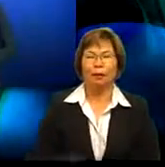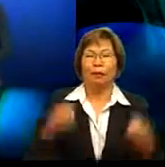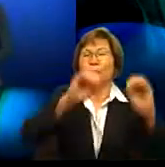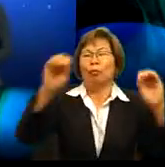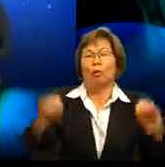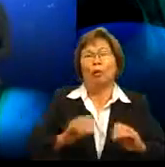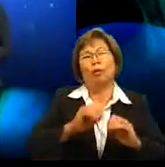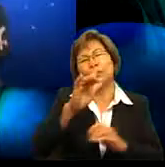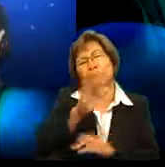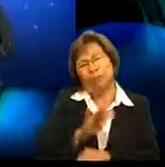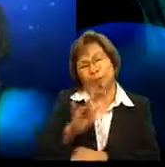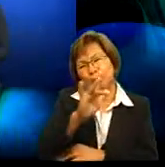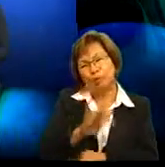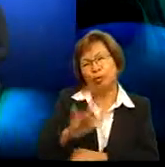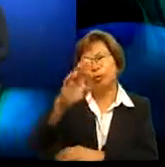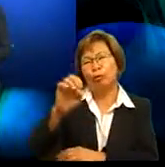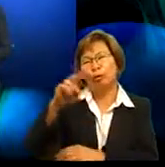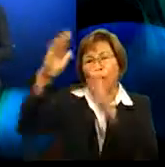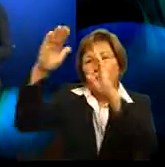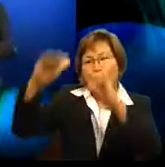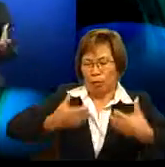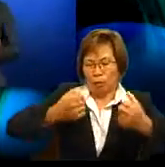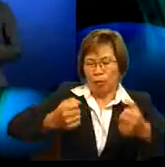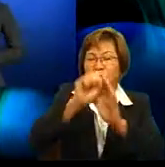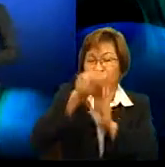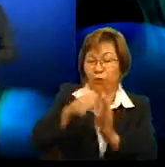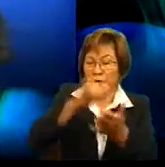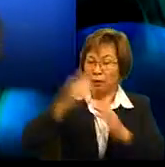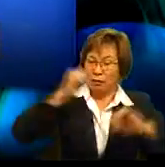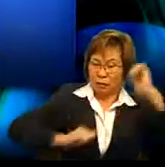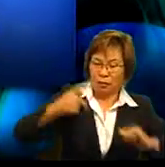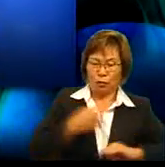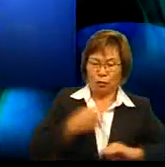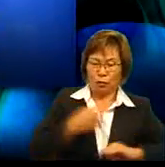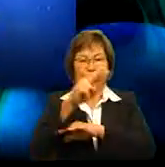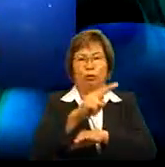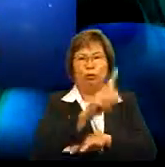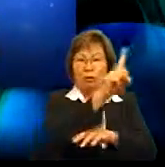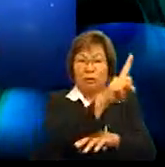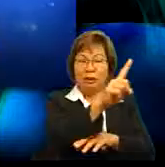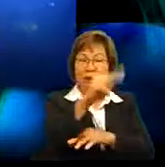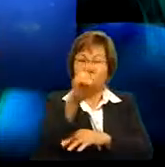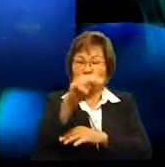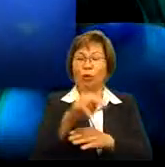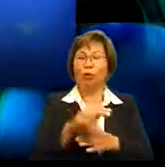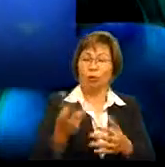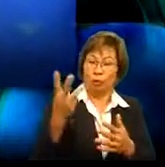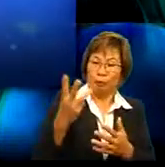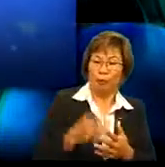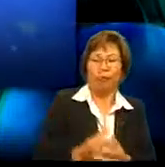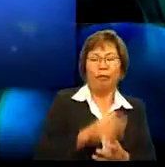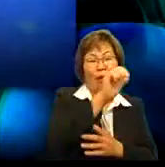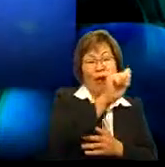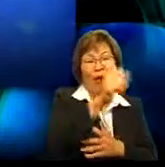Oh, poor Muna. I hope she'll get well soon. In that sketch, we saw the use of singular nouns which were